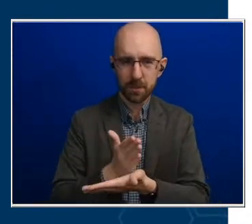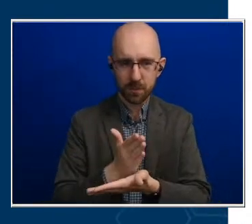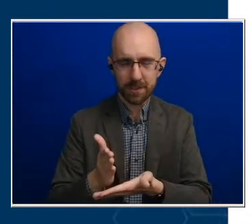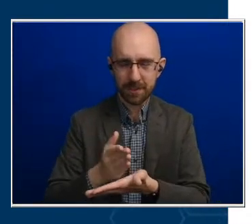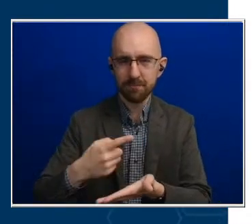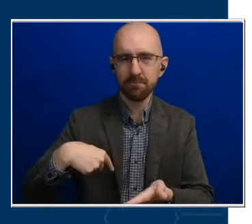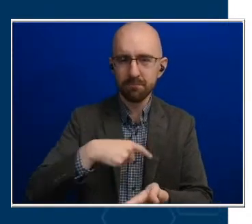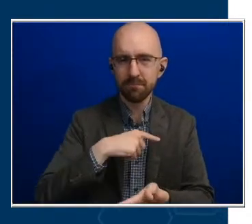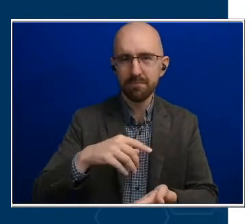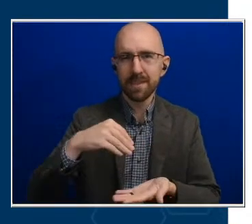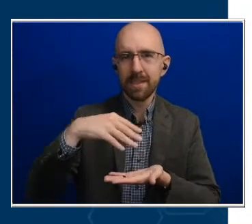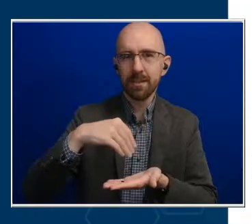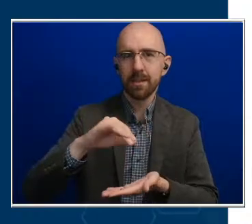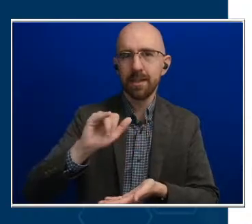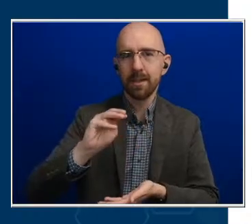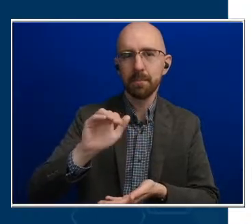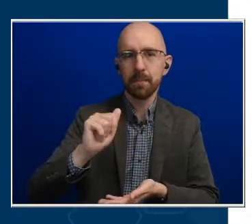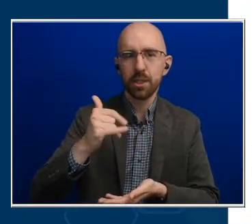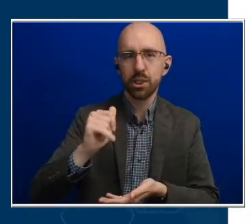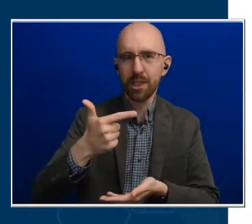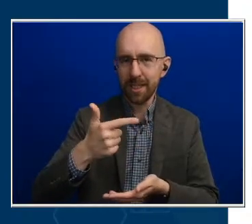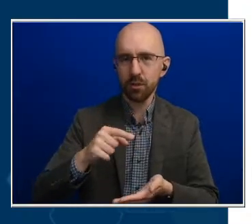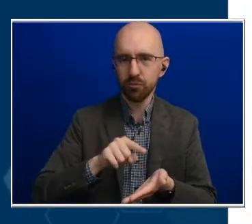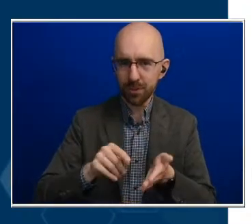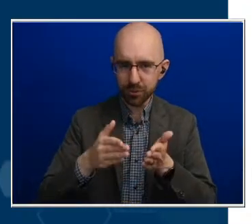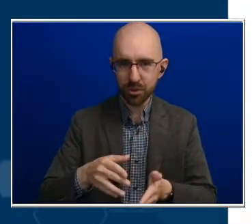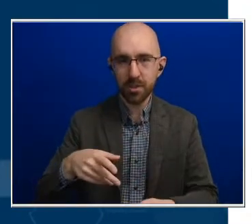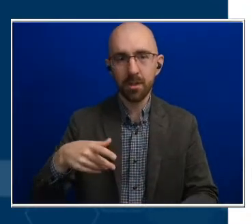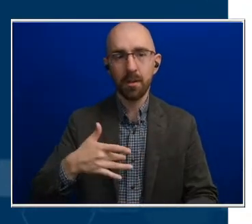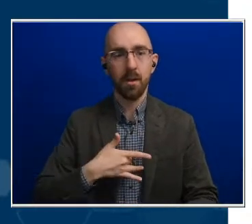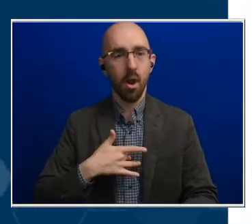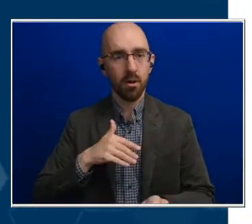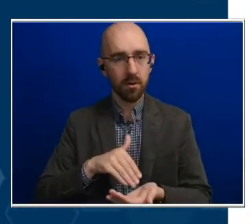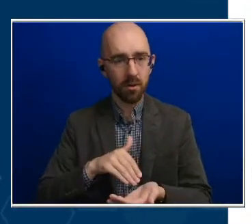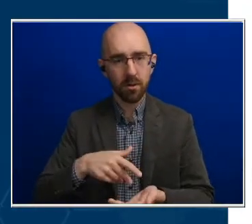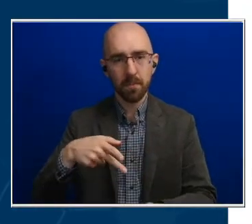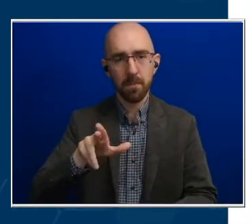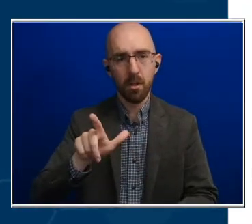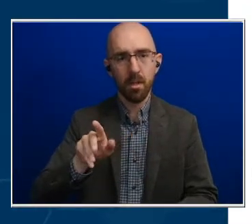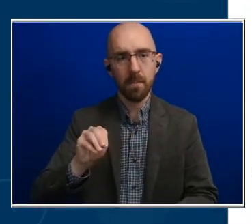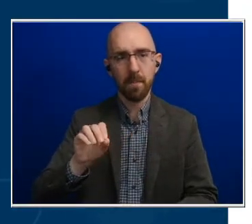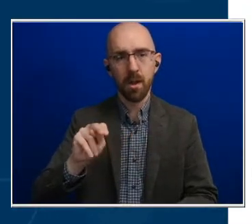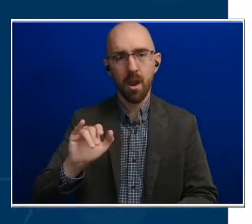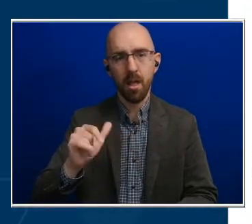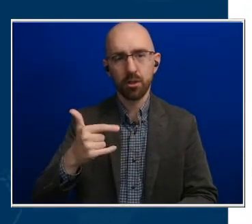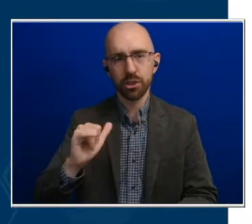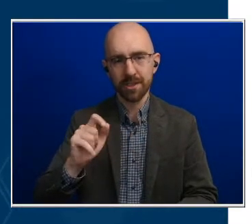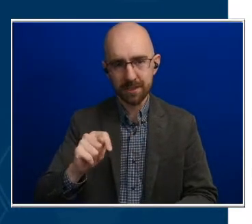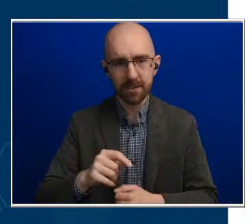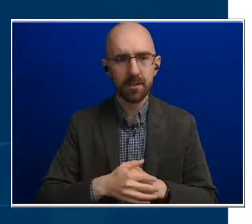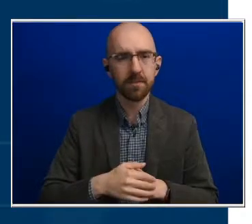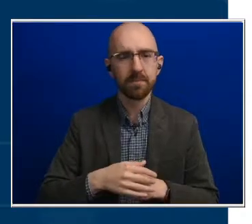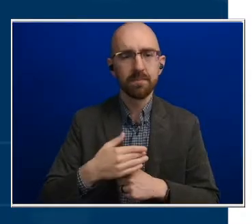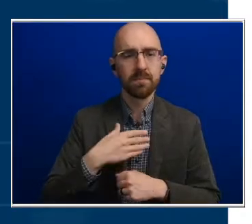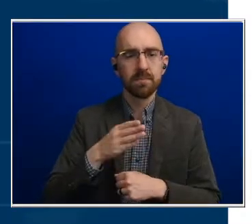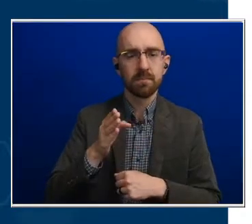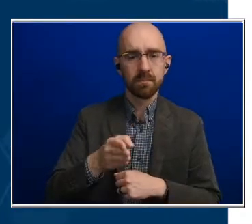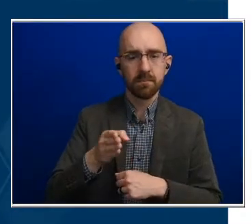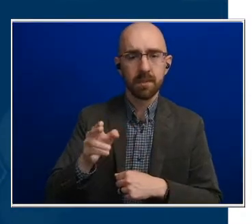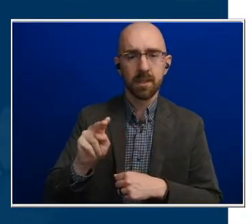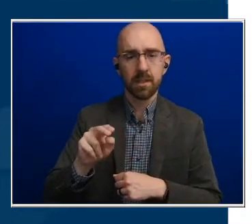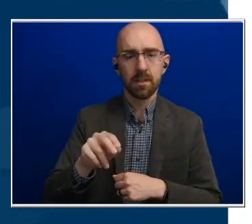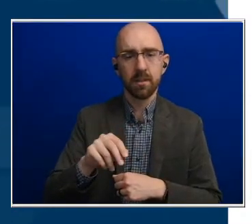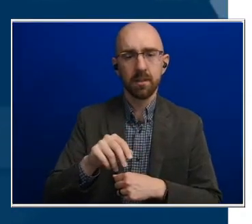like myself and also pulmonologists. We have Dr. Mario Castro, Dr. Nancy Stewart, our pulmonology experts on this